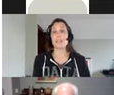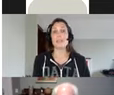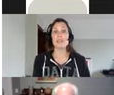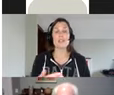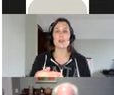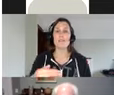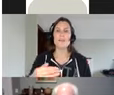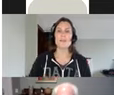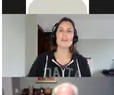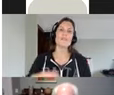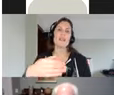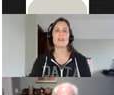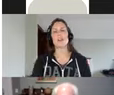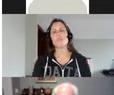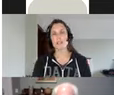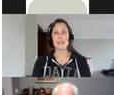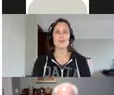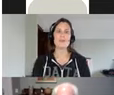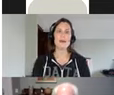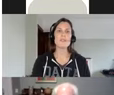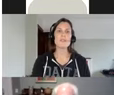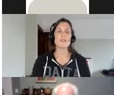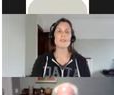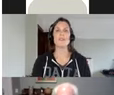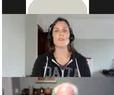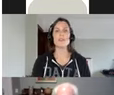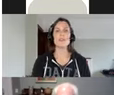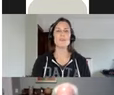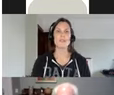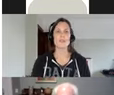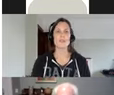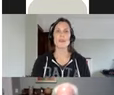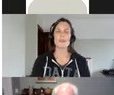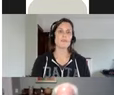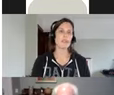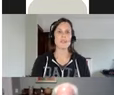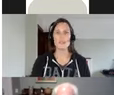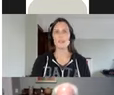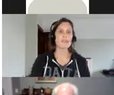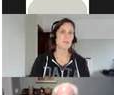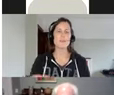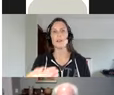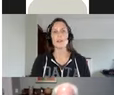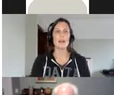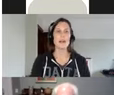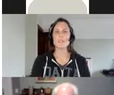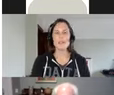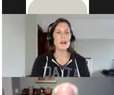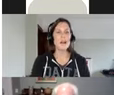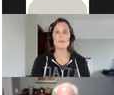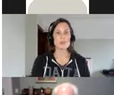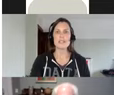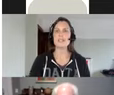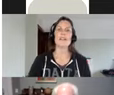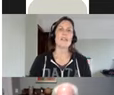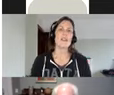religious adherence. So people may be driving across county boundaries in order to go to their church or temple,